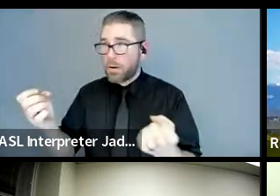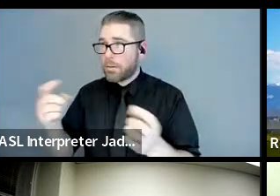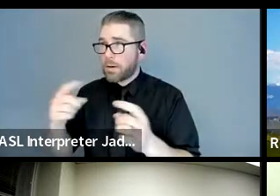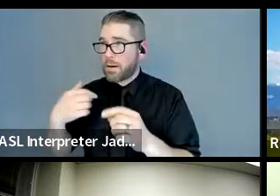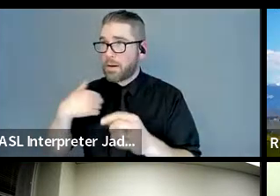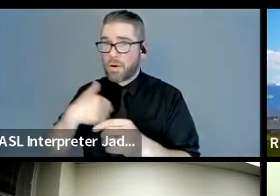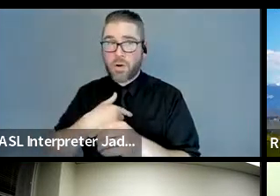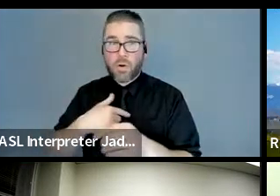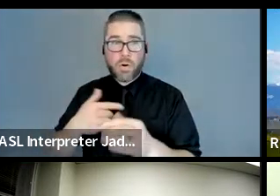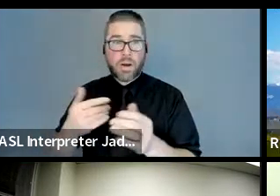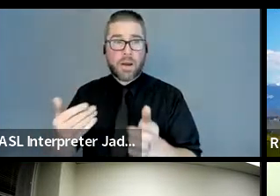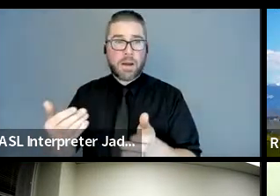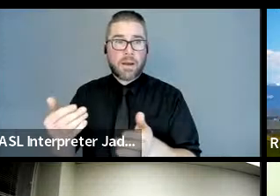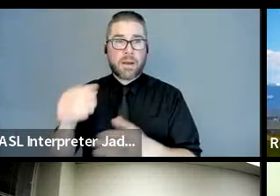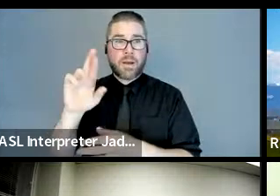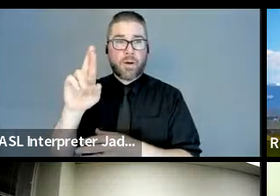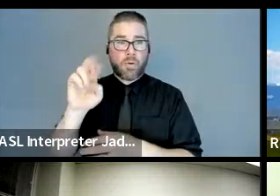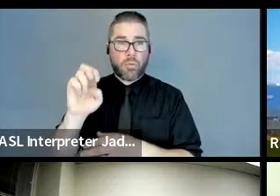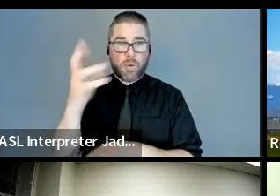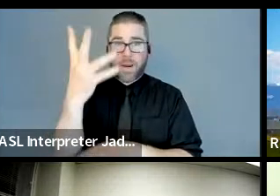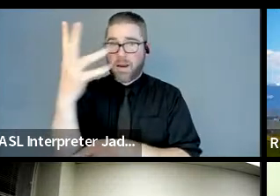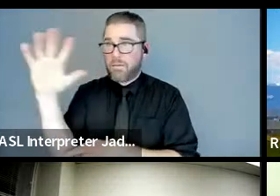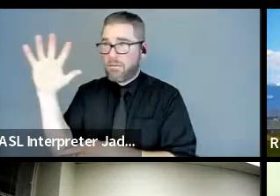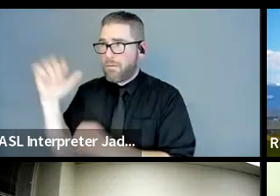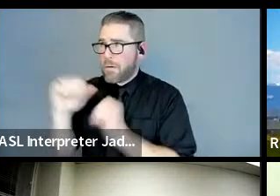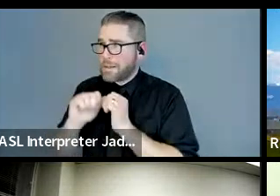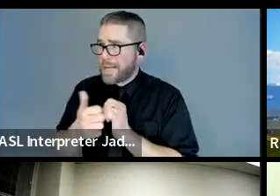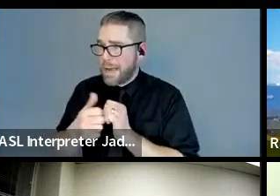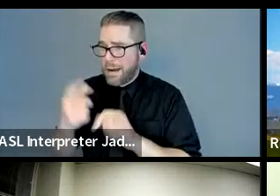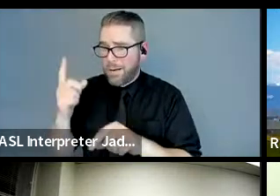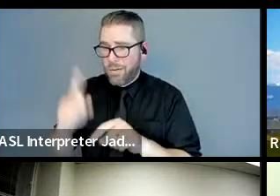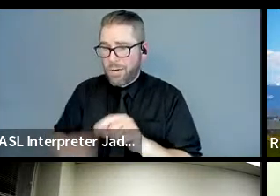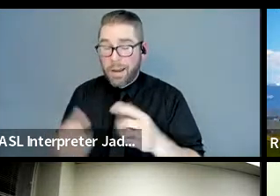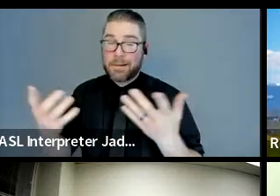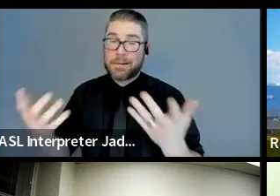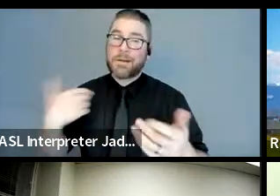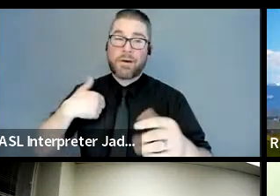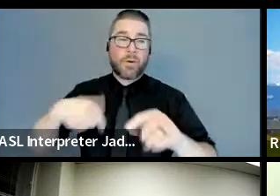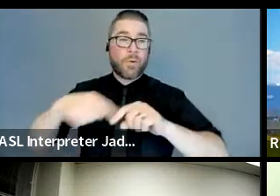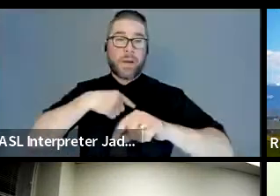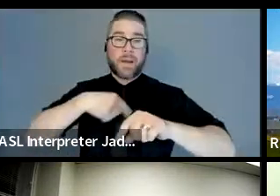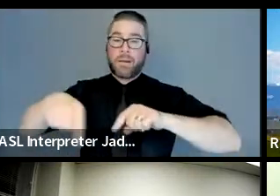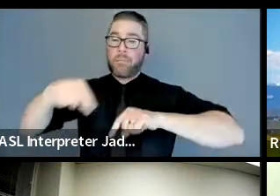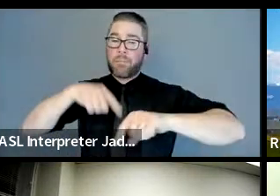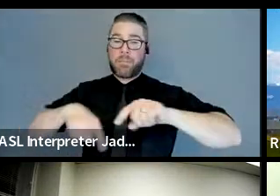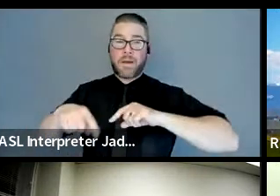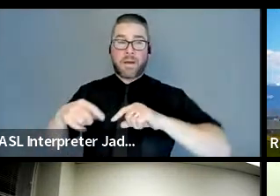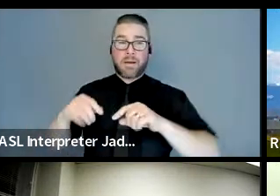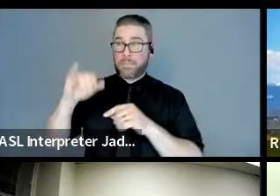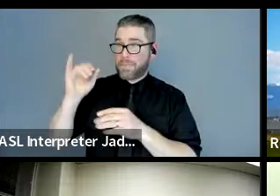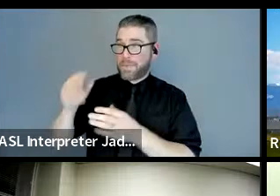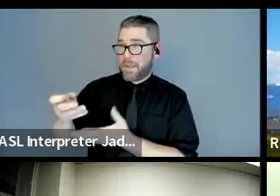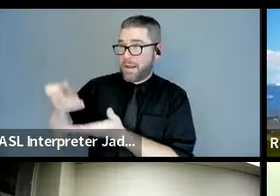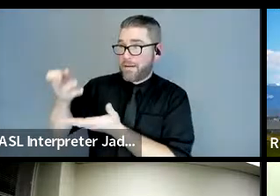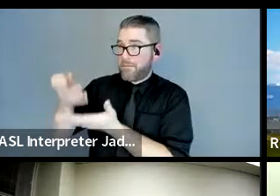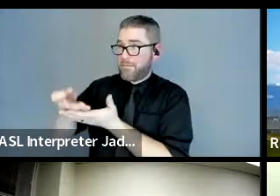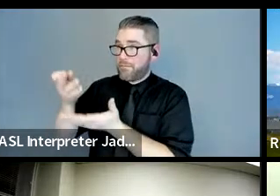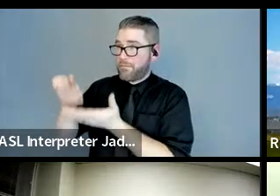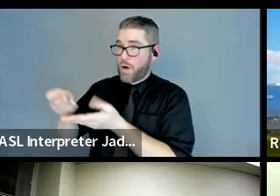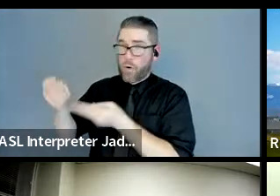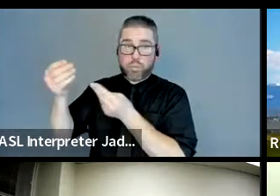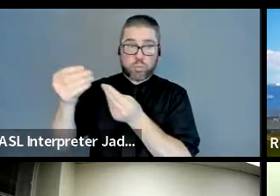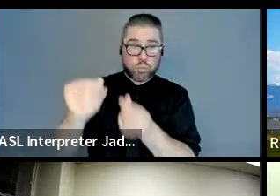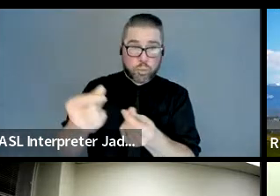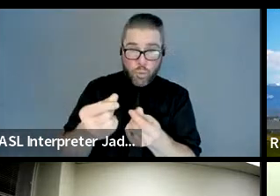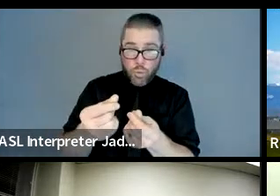doable. So we've gone back to the drawing board. We've moved a lot of the funds that were going towards equipment into